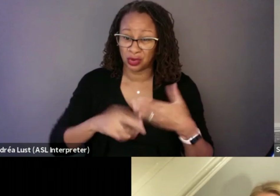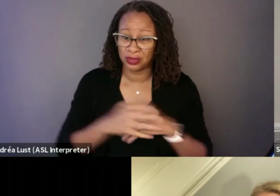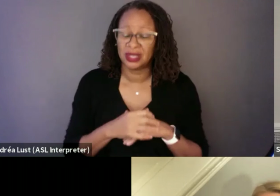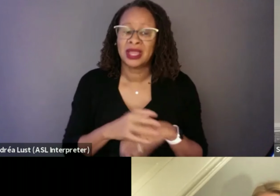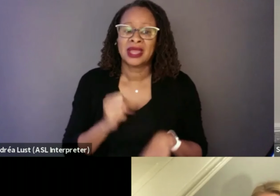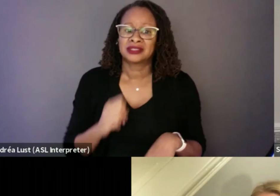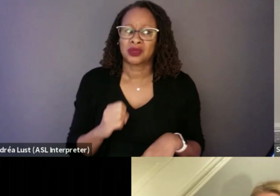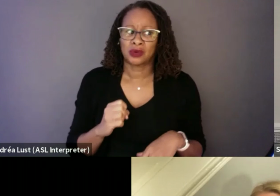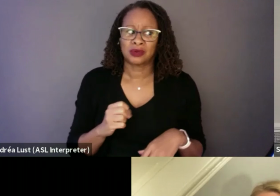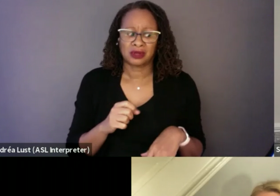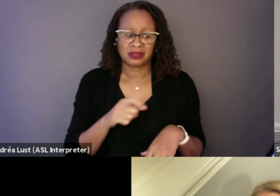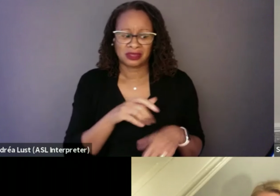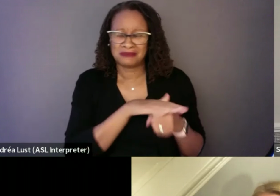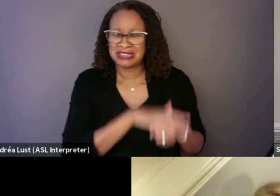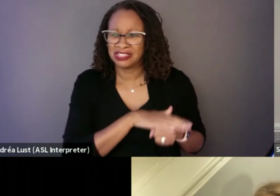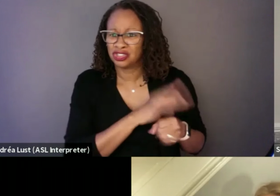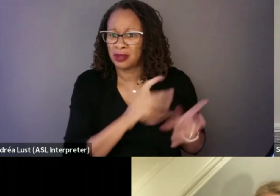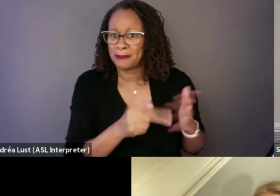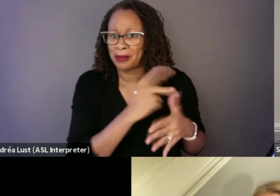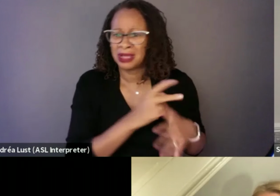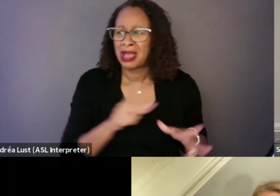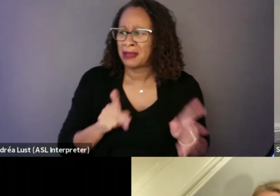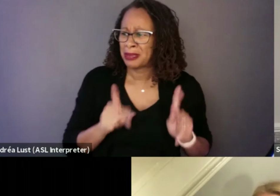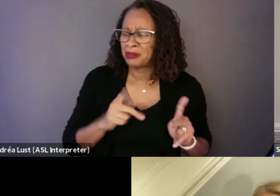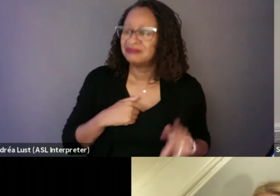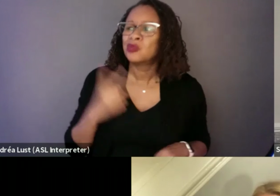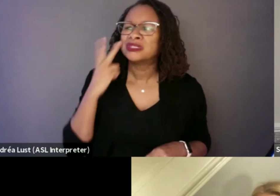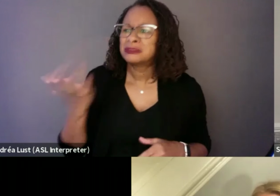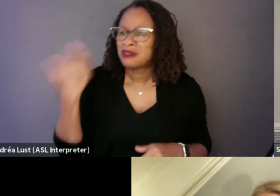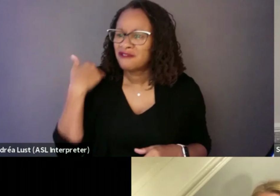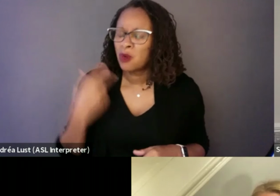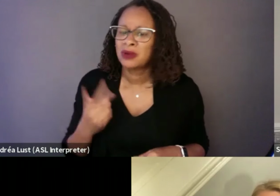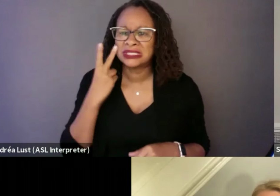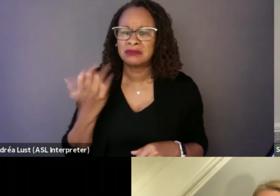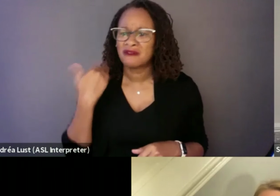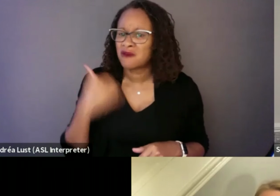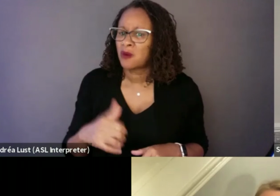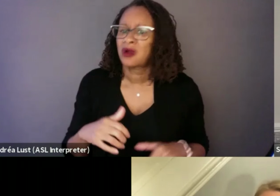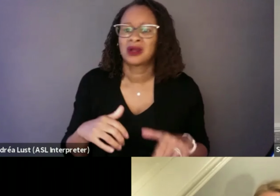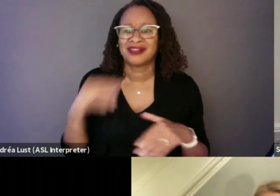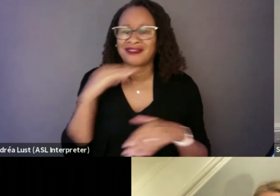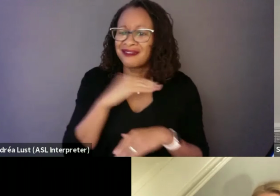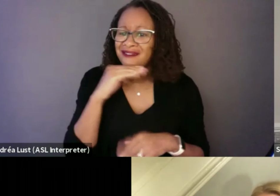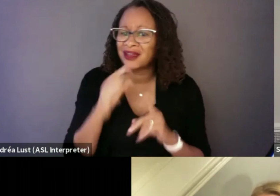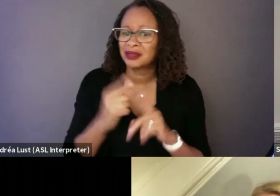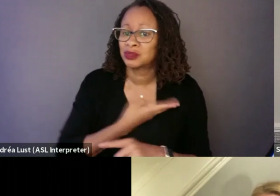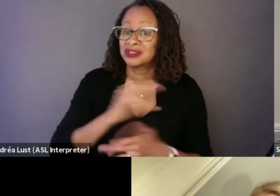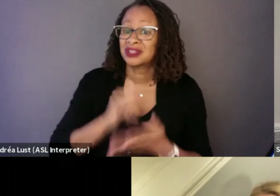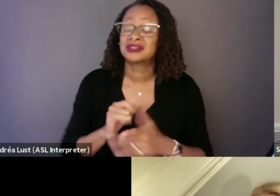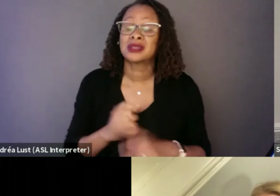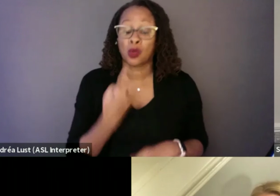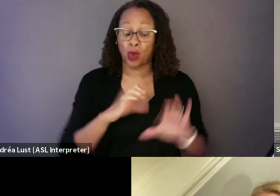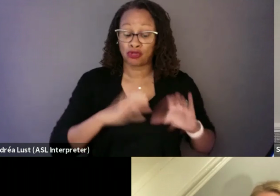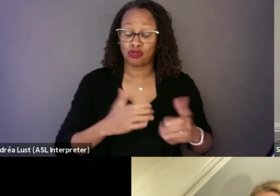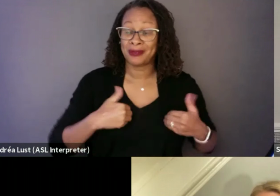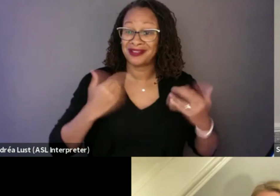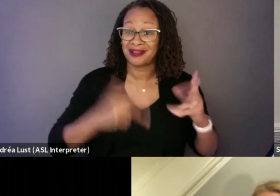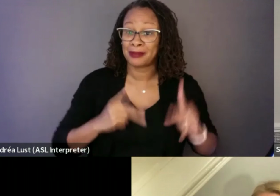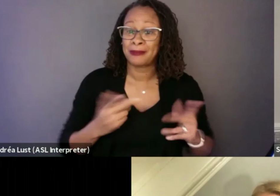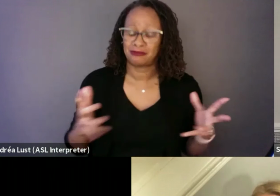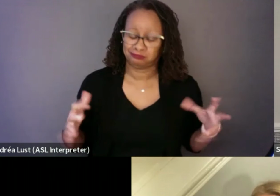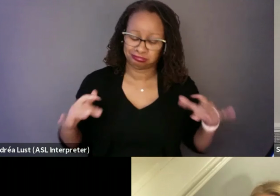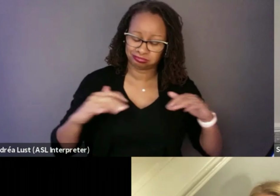feeling that this is a déjà vu. We've seen this before and it's not a good sign. So a group of young people had gathered